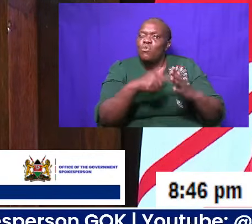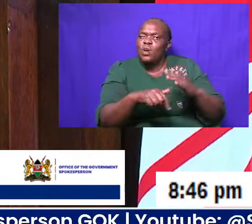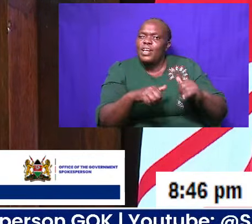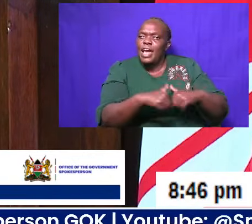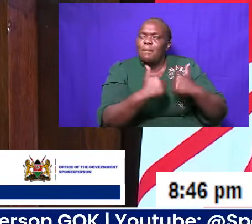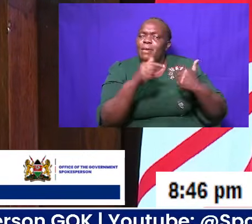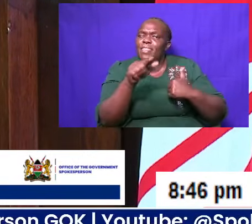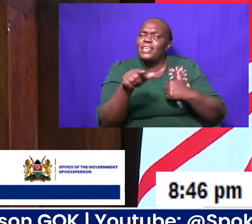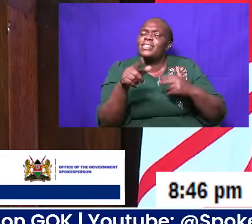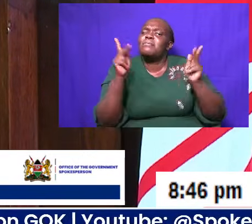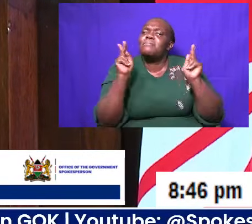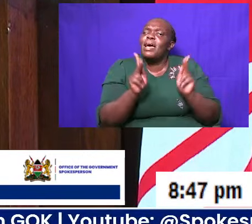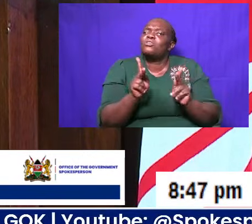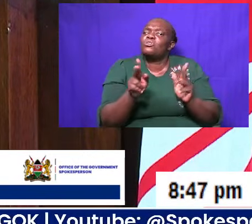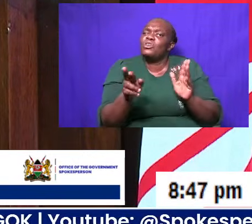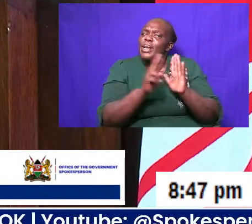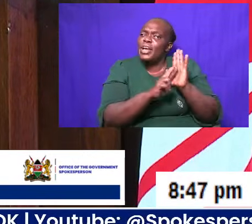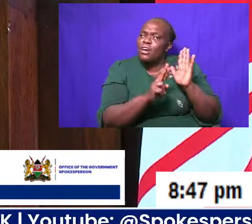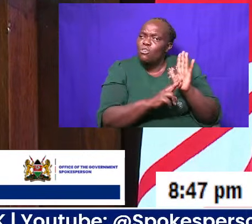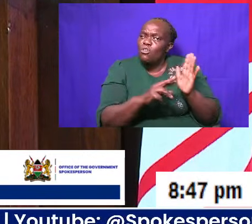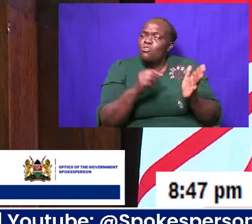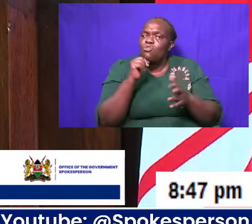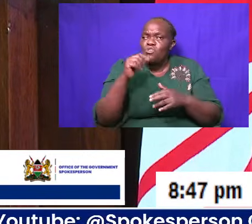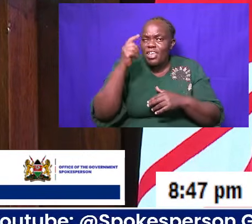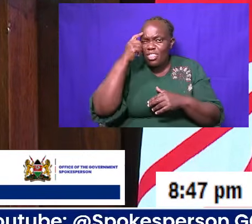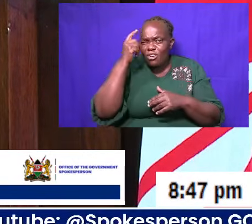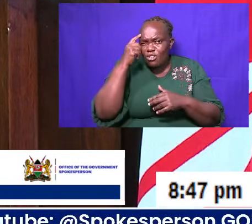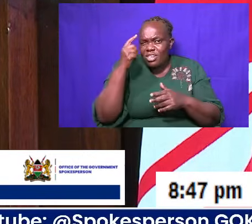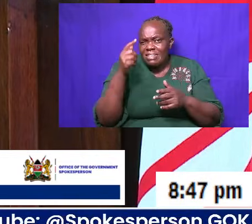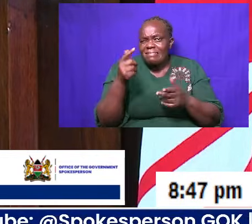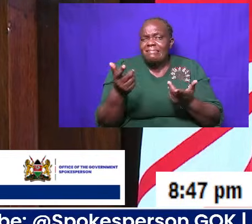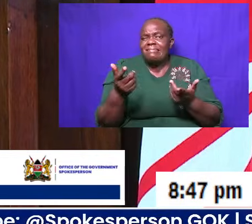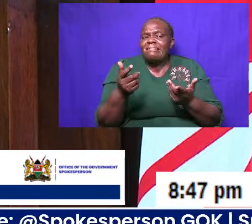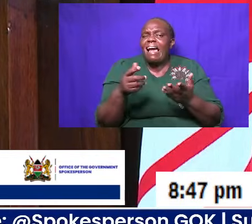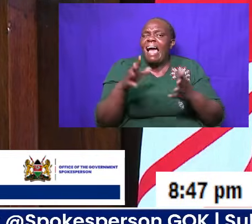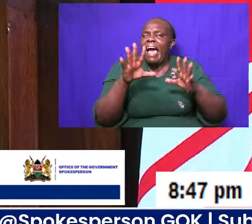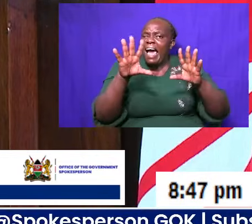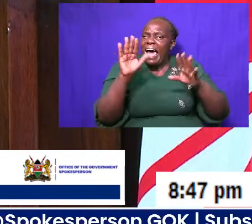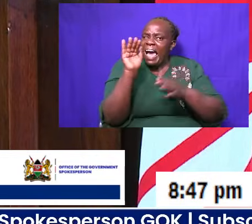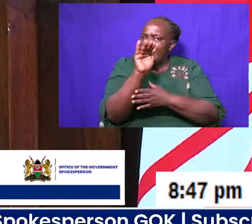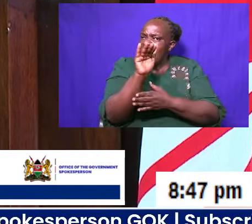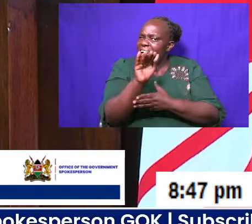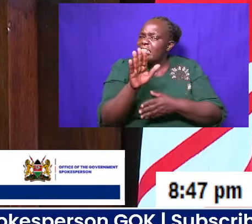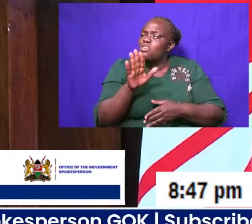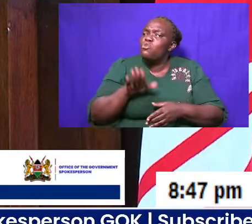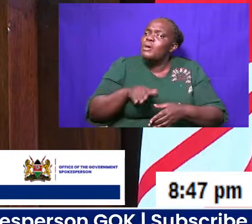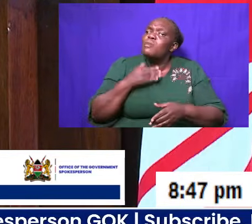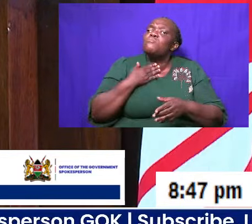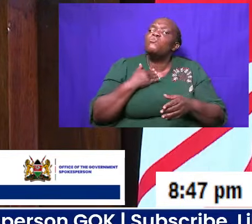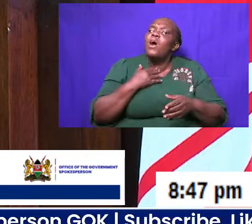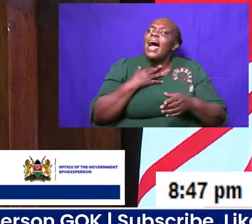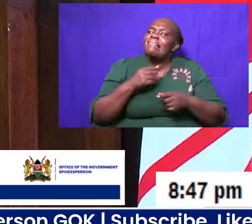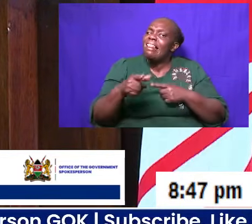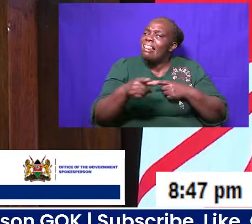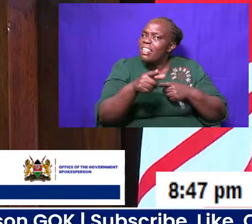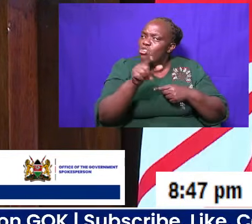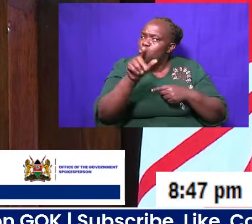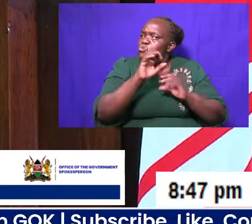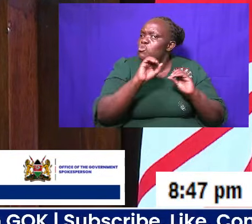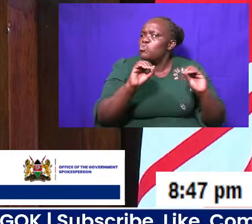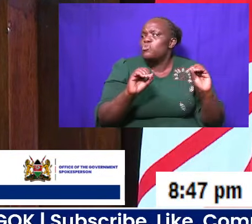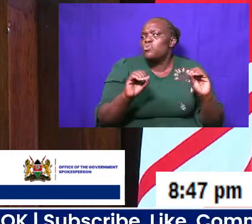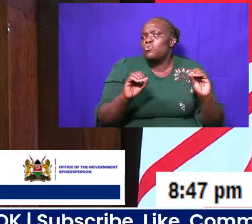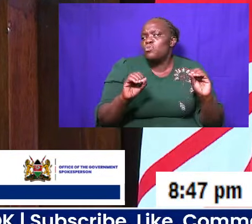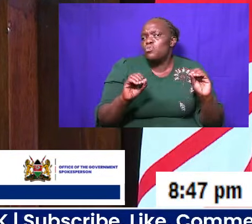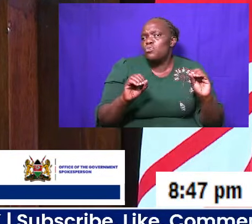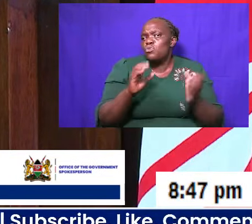person recorded and did not sought consent from this lady, even when they were